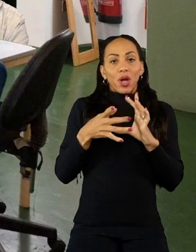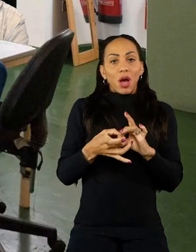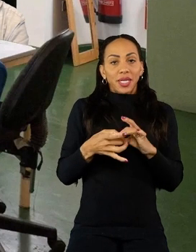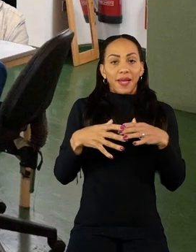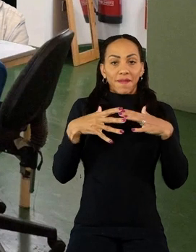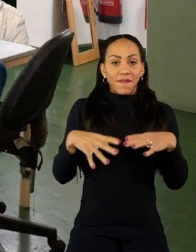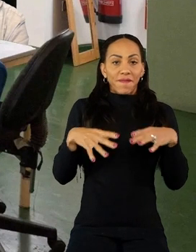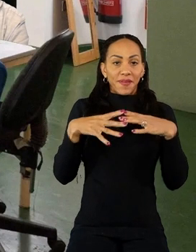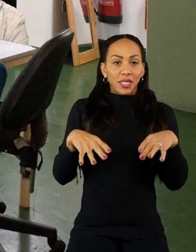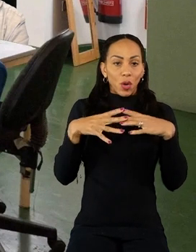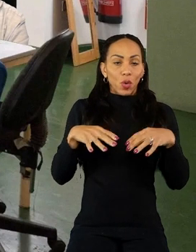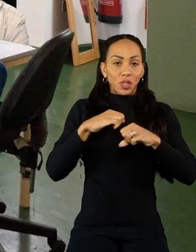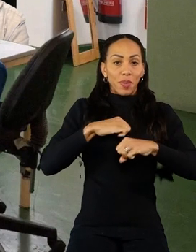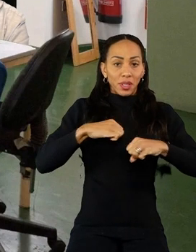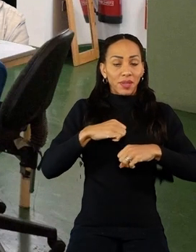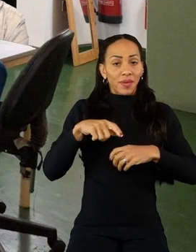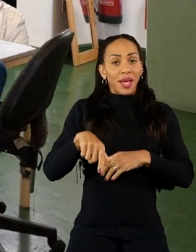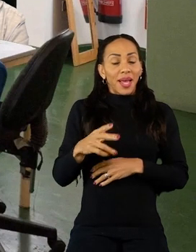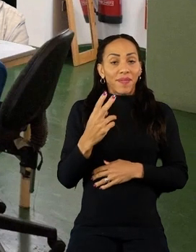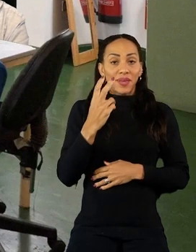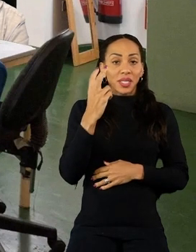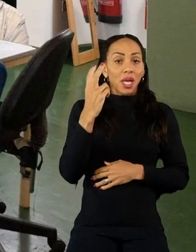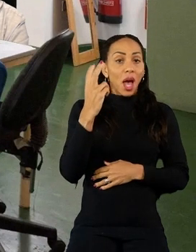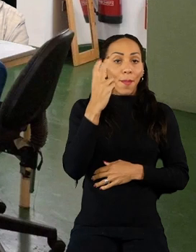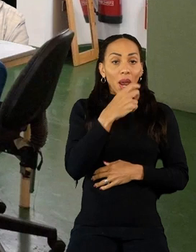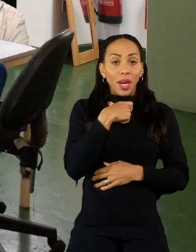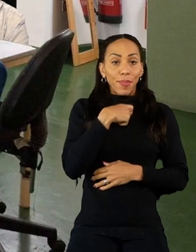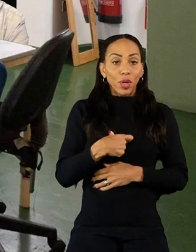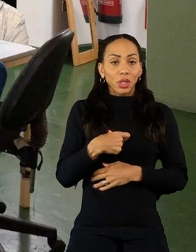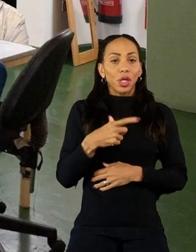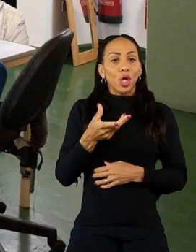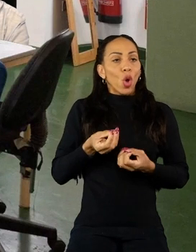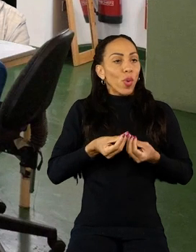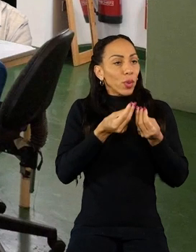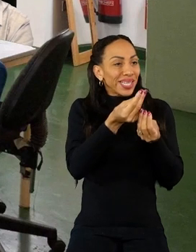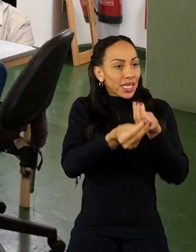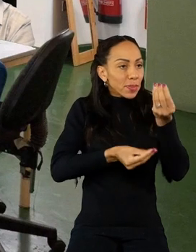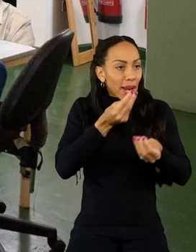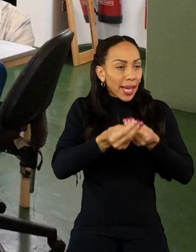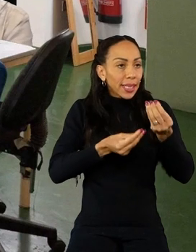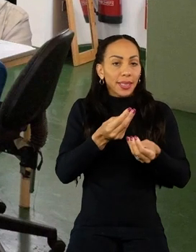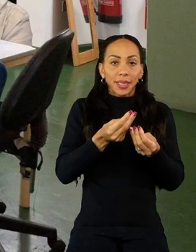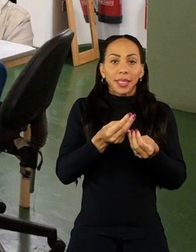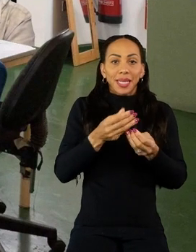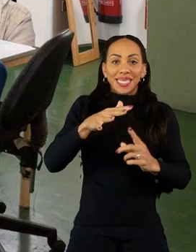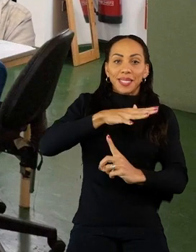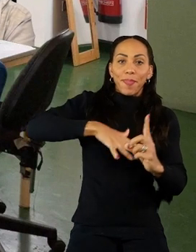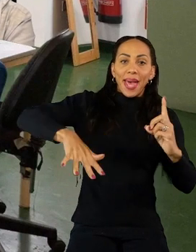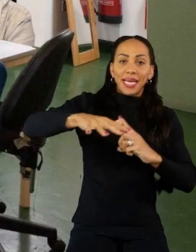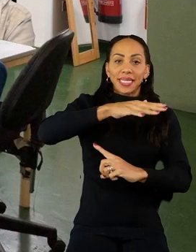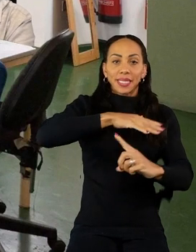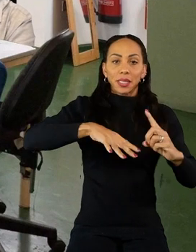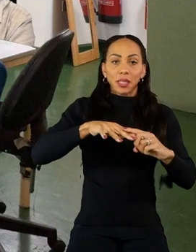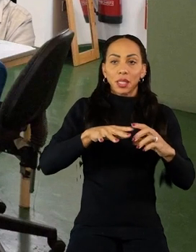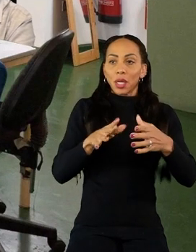Yeah. Just to give you a little bit of context for physical space, if there is a blind artist, we would just give them a